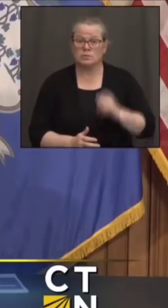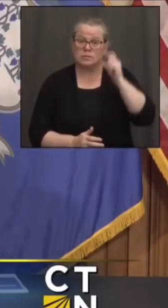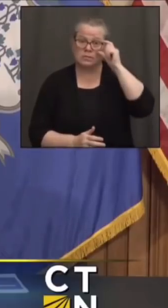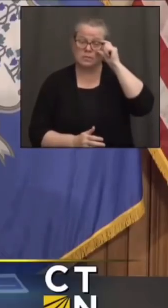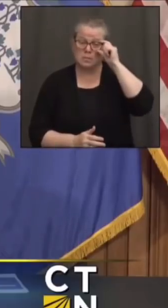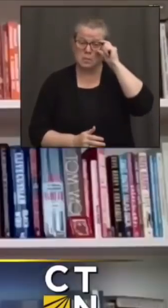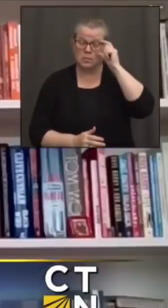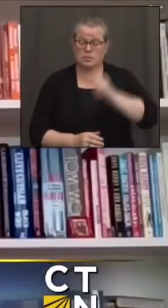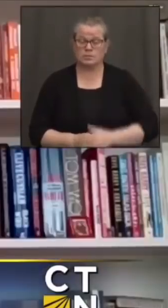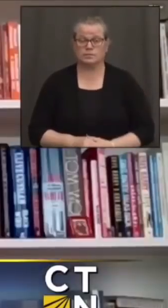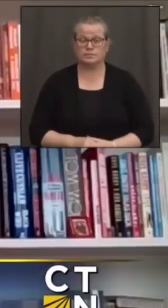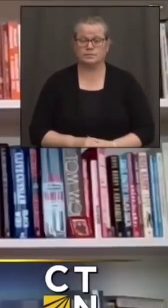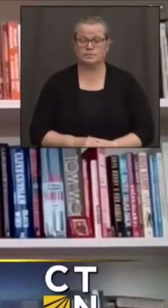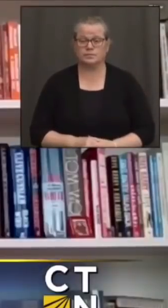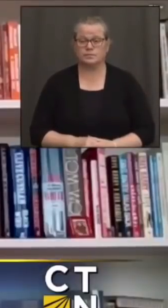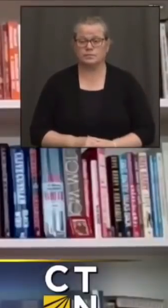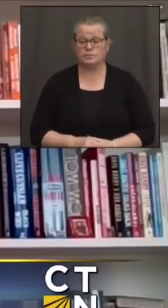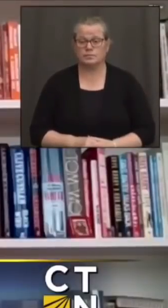Sure.